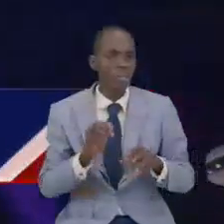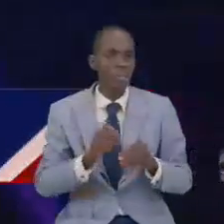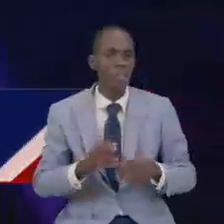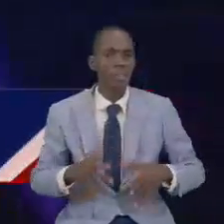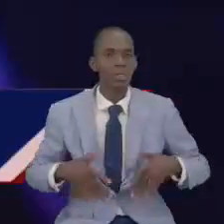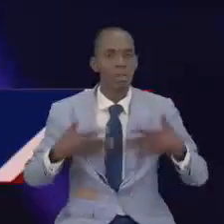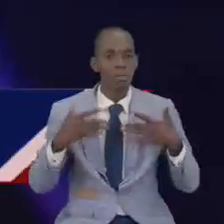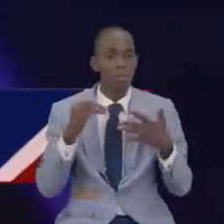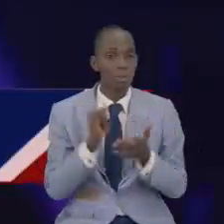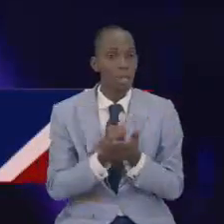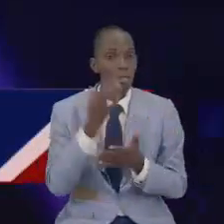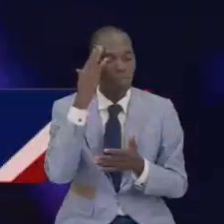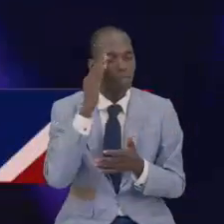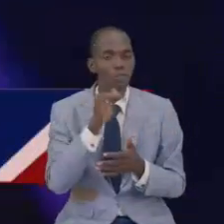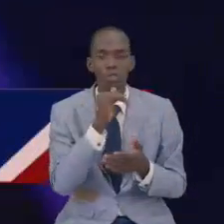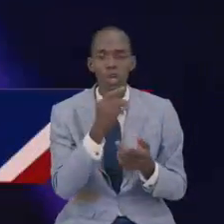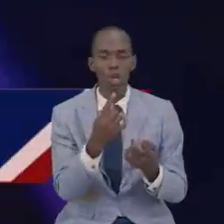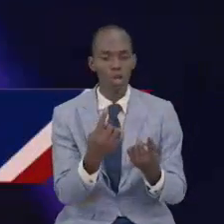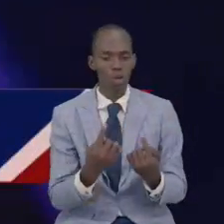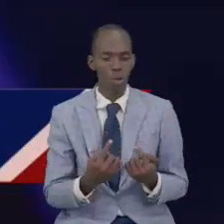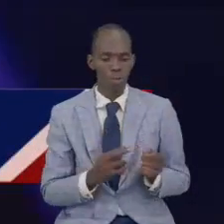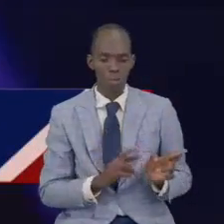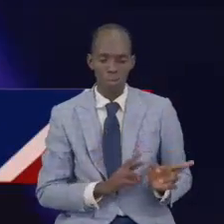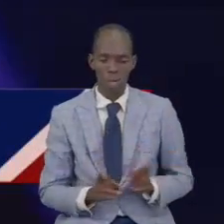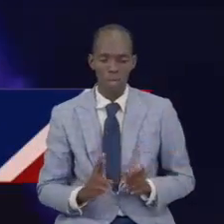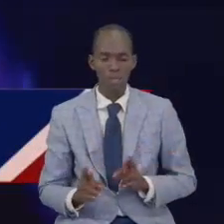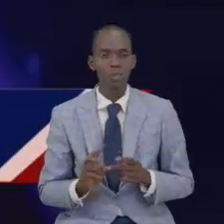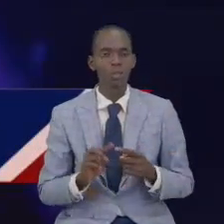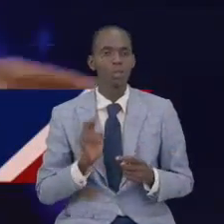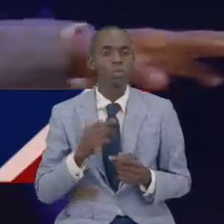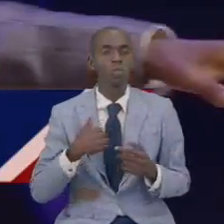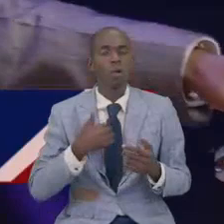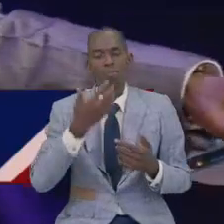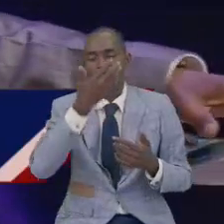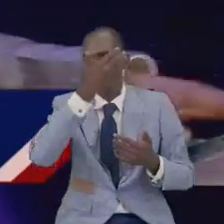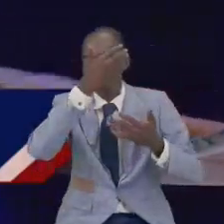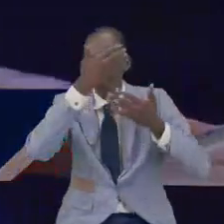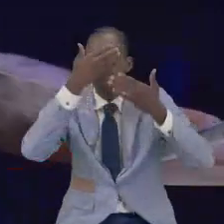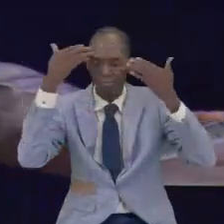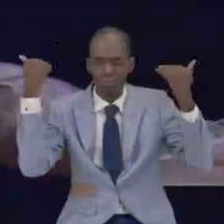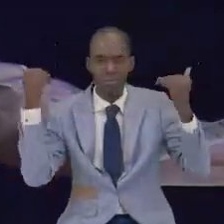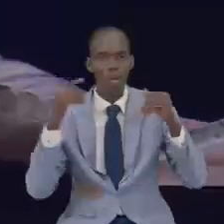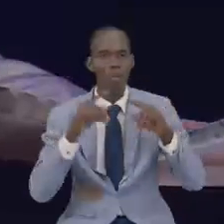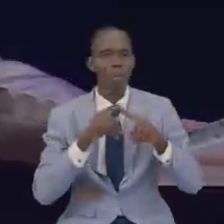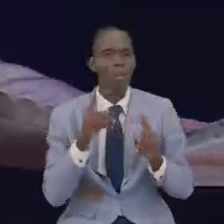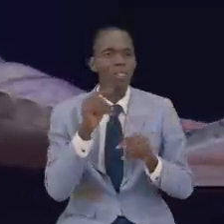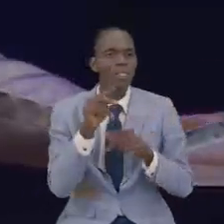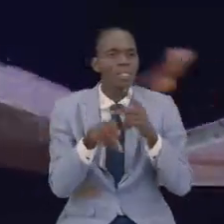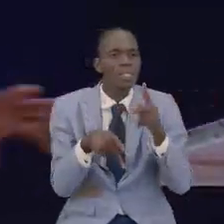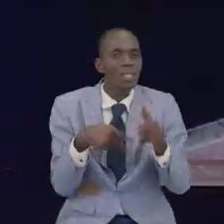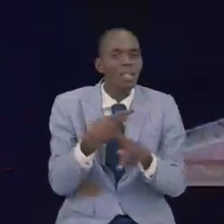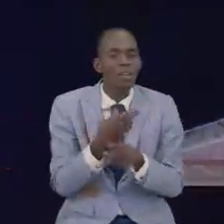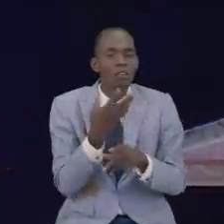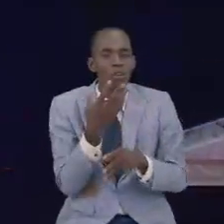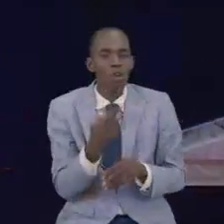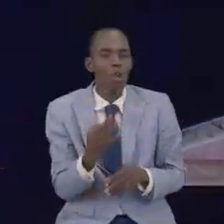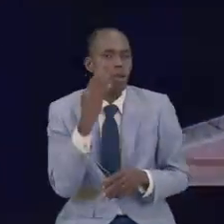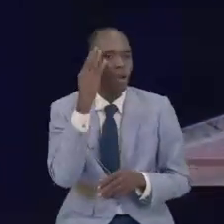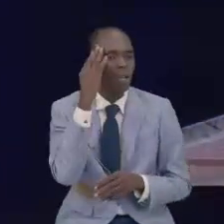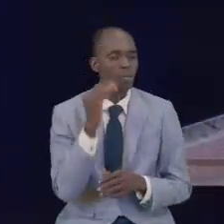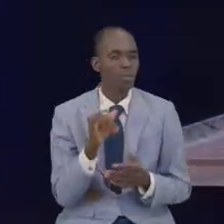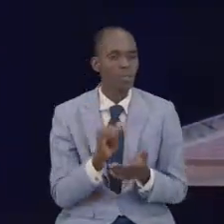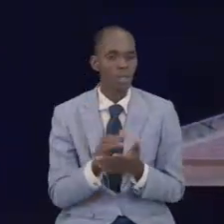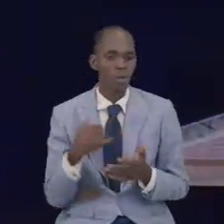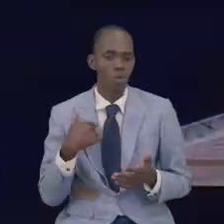not come readily to us. We're forgotten. But the kind of experience we have through